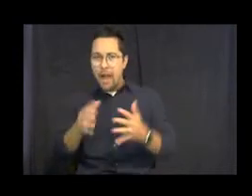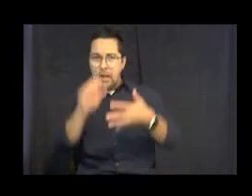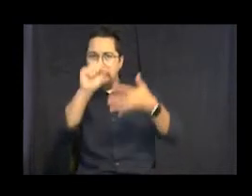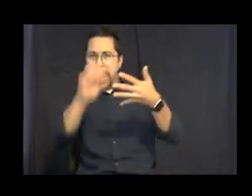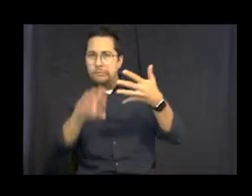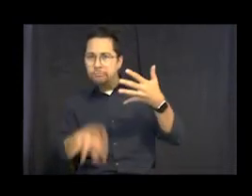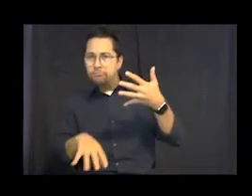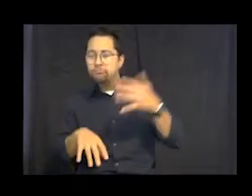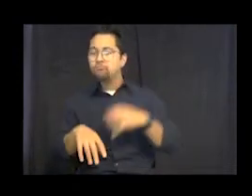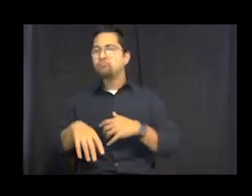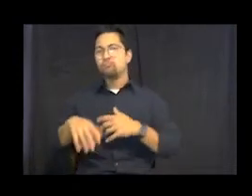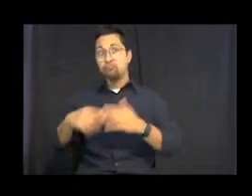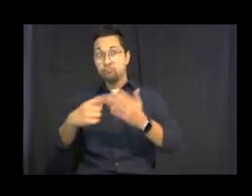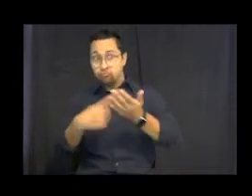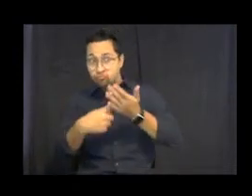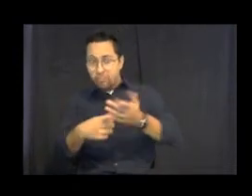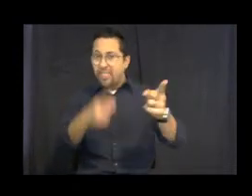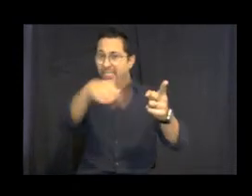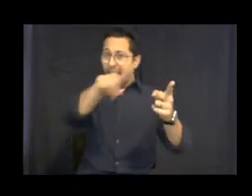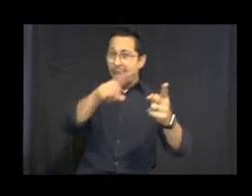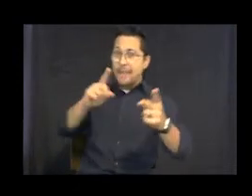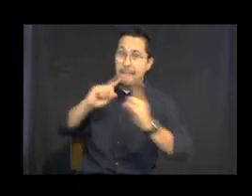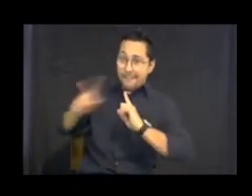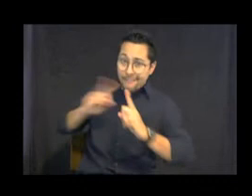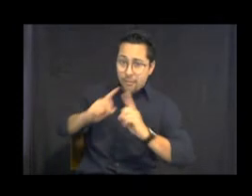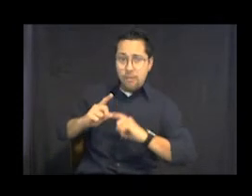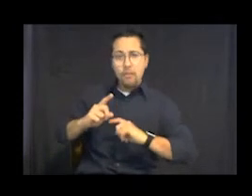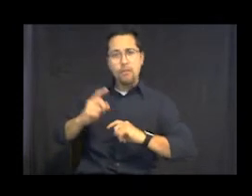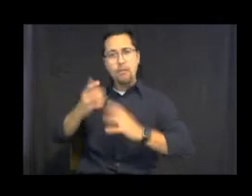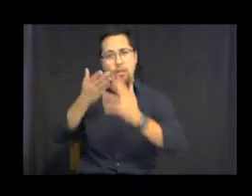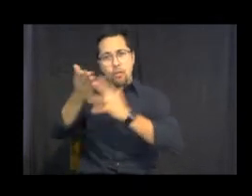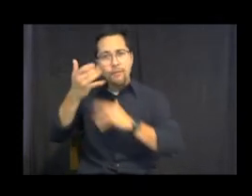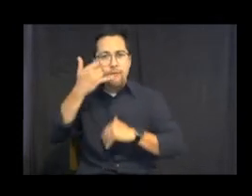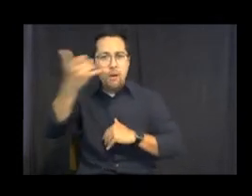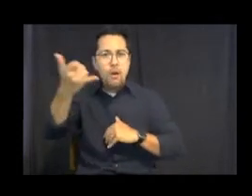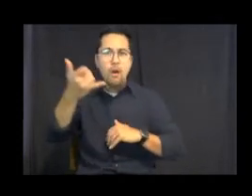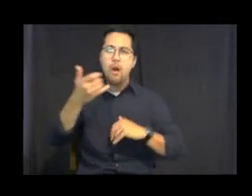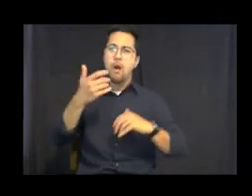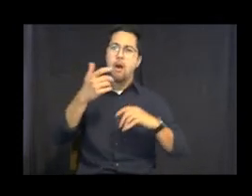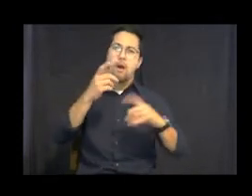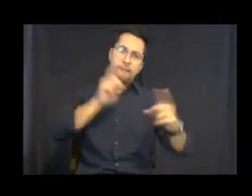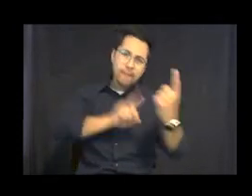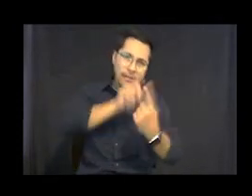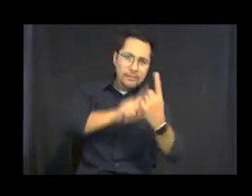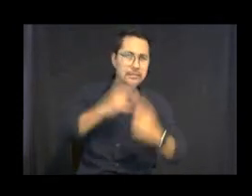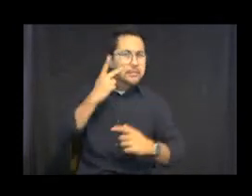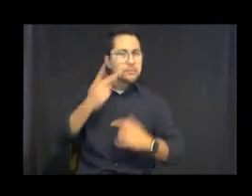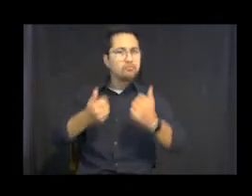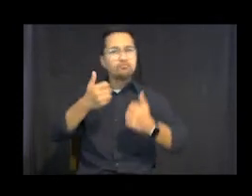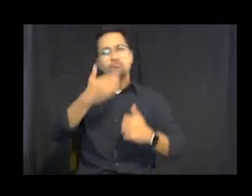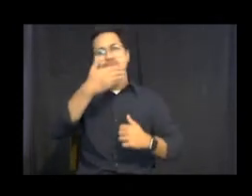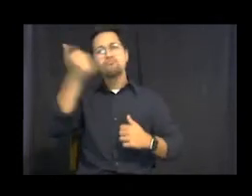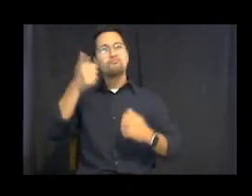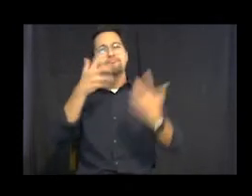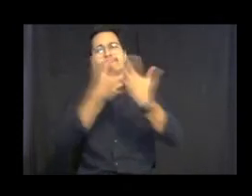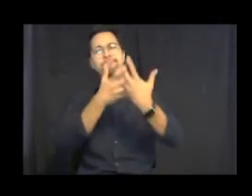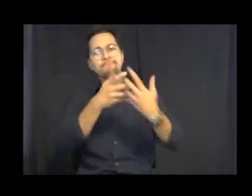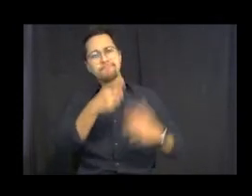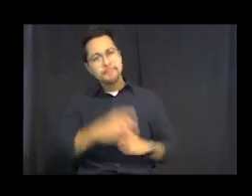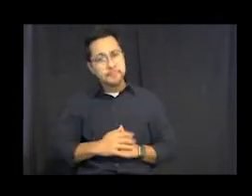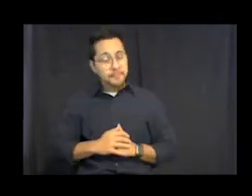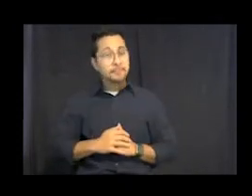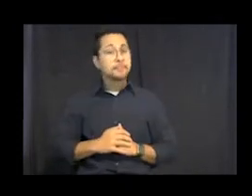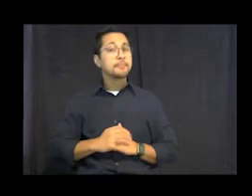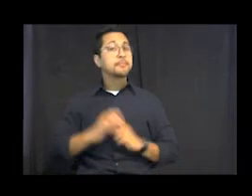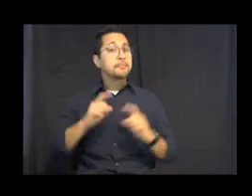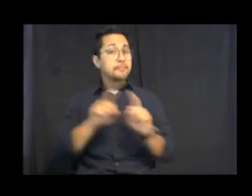work through those. They do their interviews, either telephone or face-to-face, to see which provider best fits their needs. In